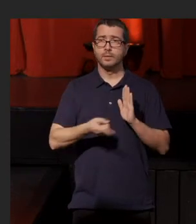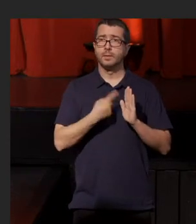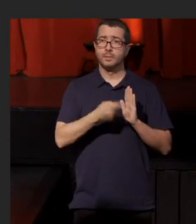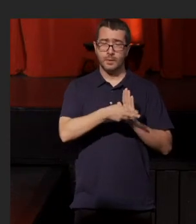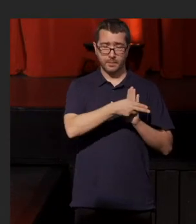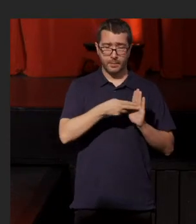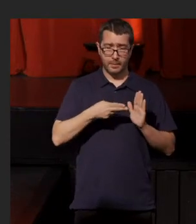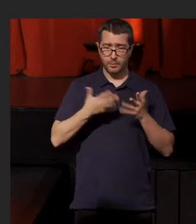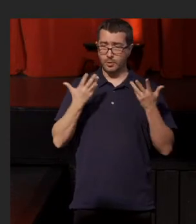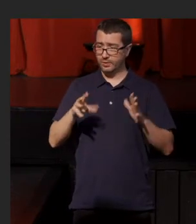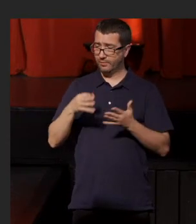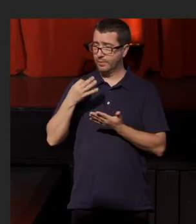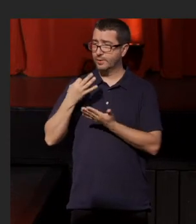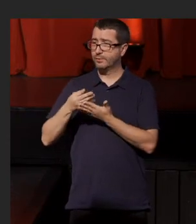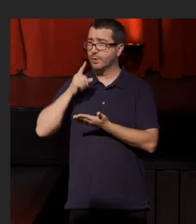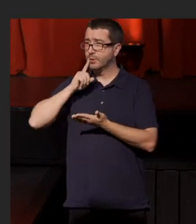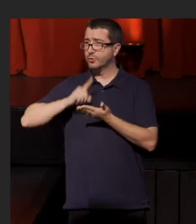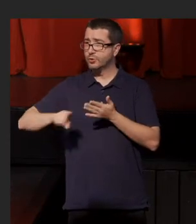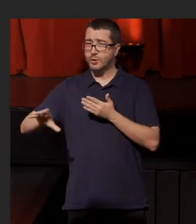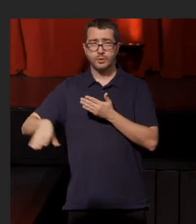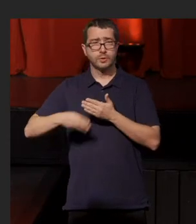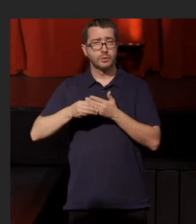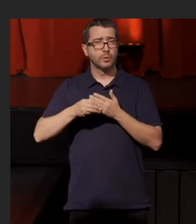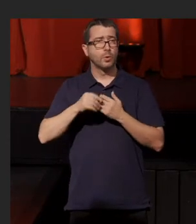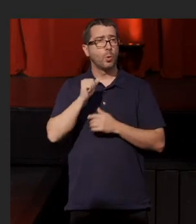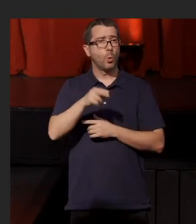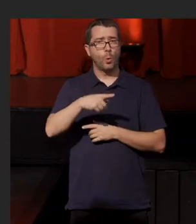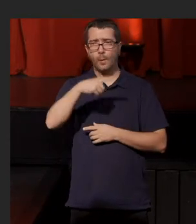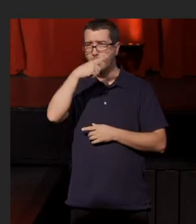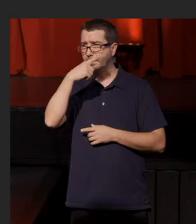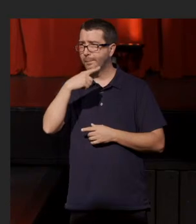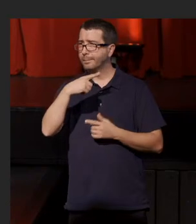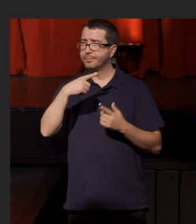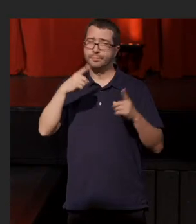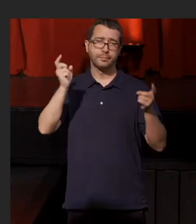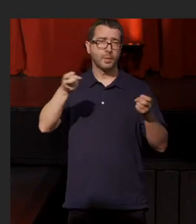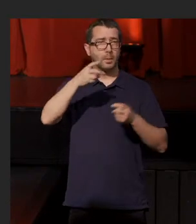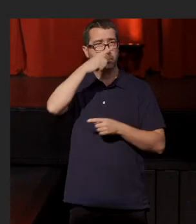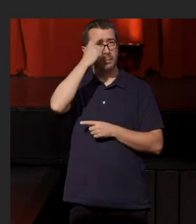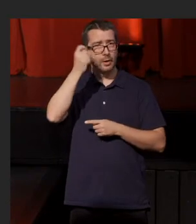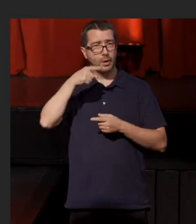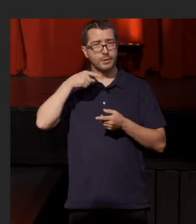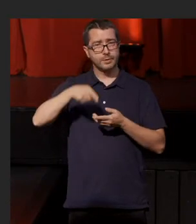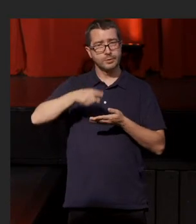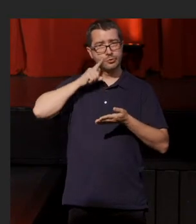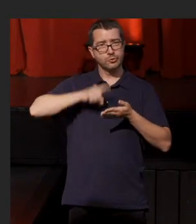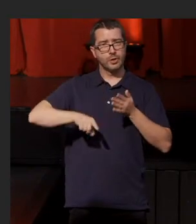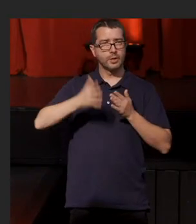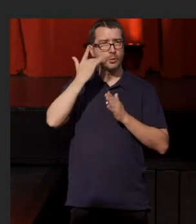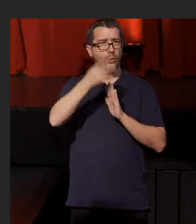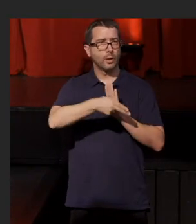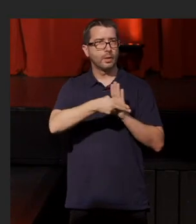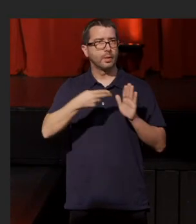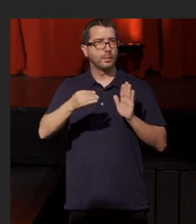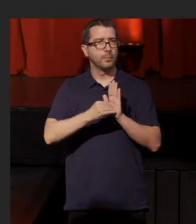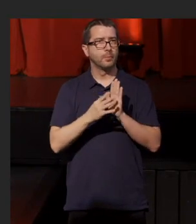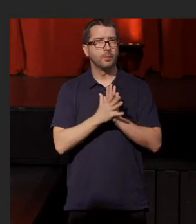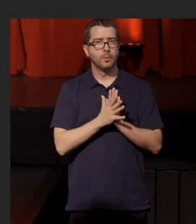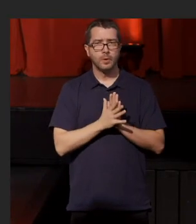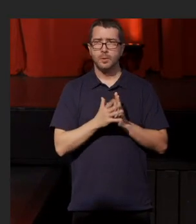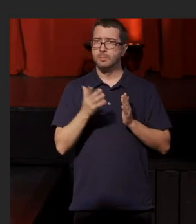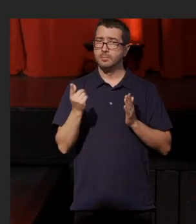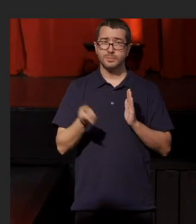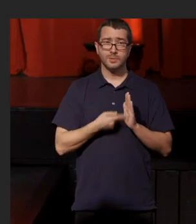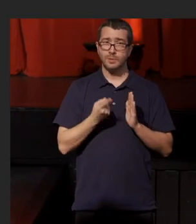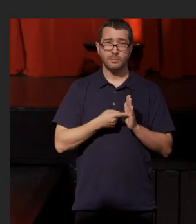then the fact check is connected to it, or it says, because this has been checked, this is why we've labeled it. But sometimes there isn't that connection.